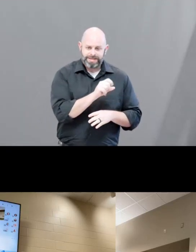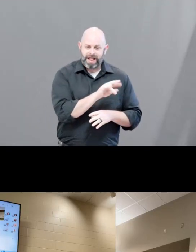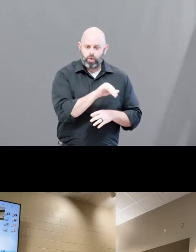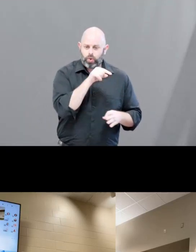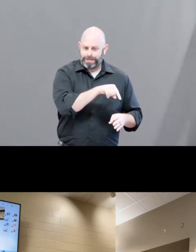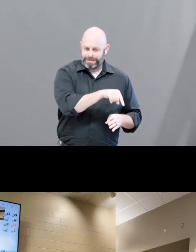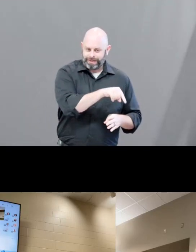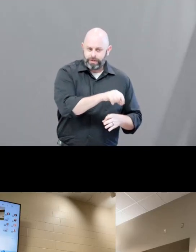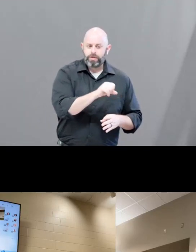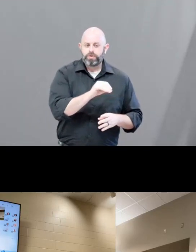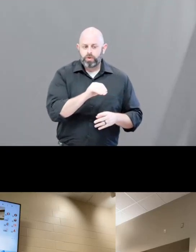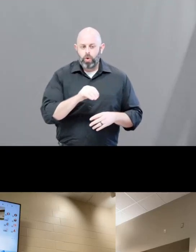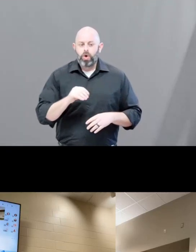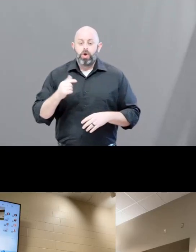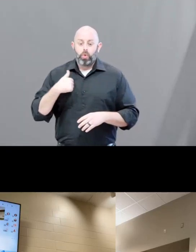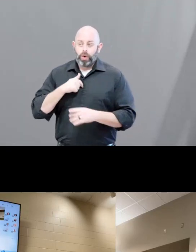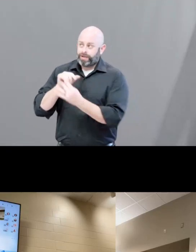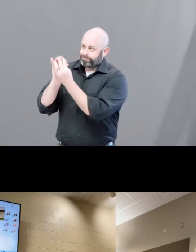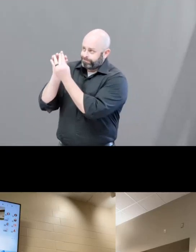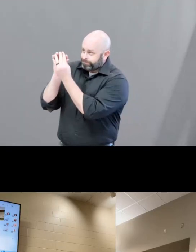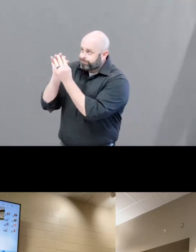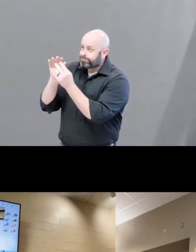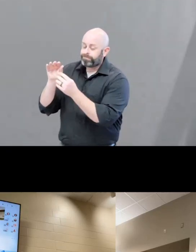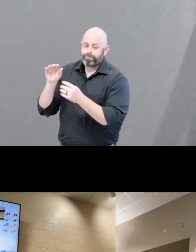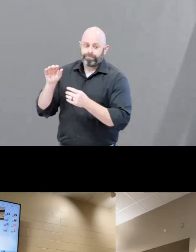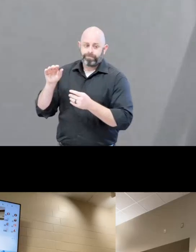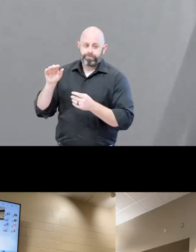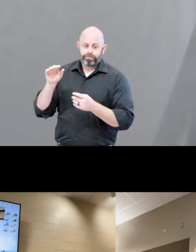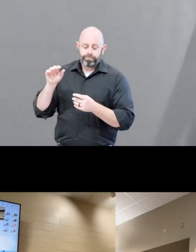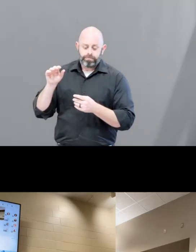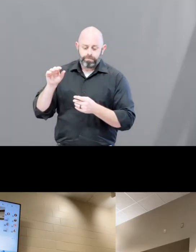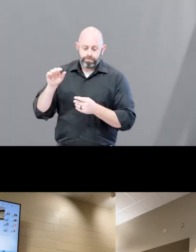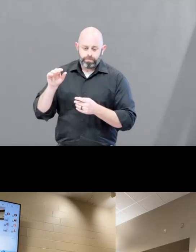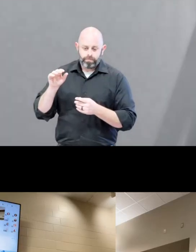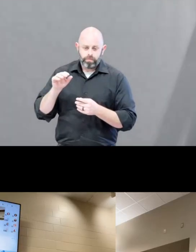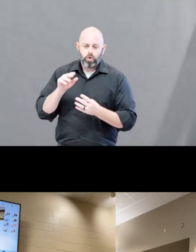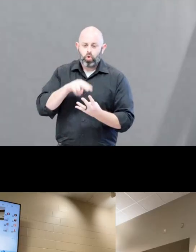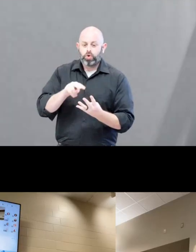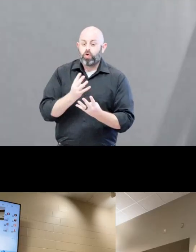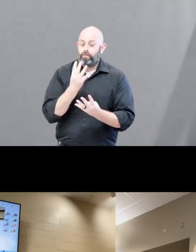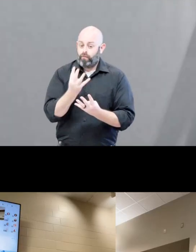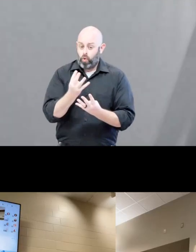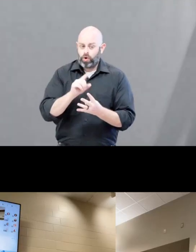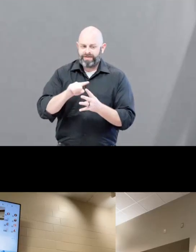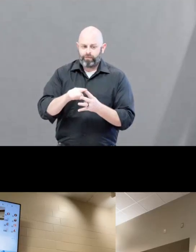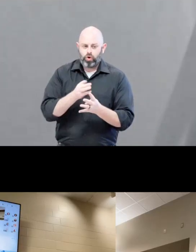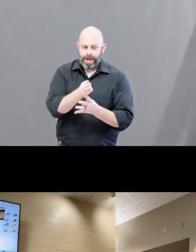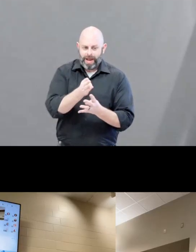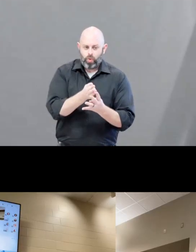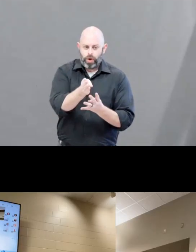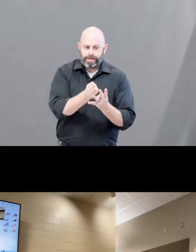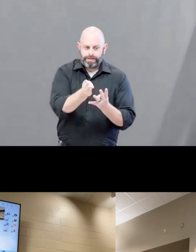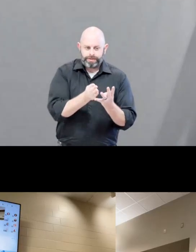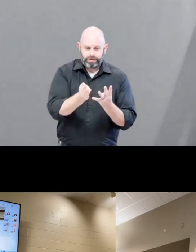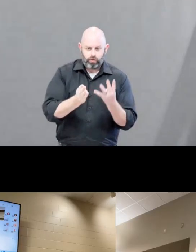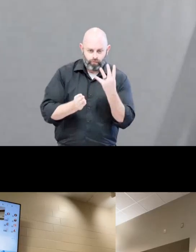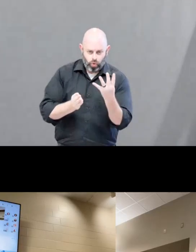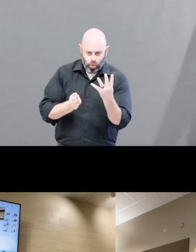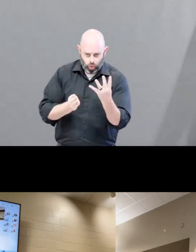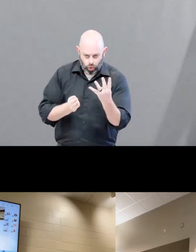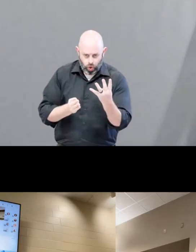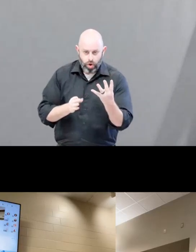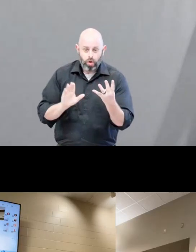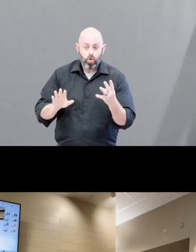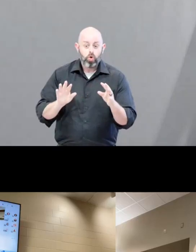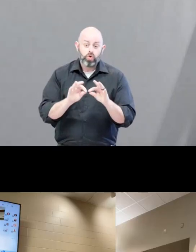what we basically did was we looked at 4 different areas, and those forms,